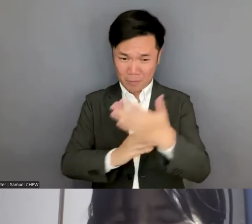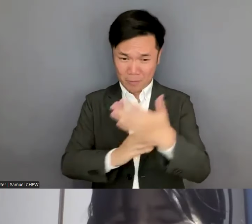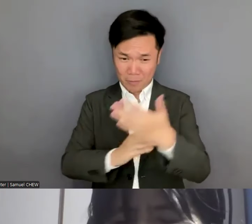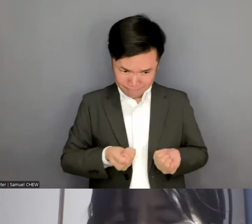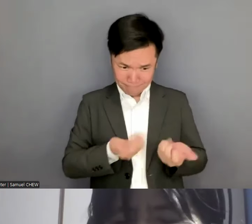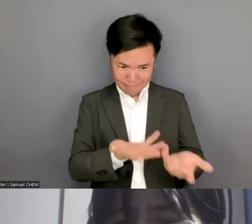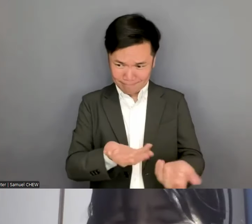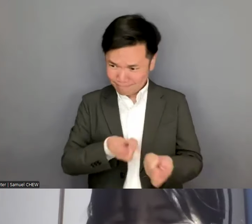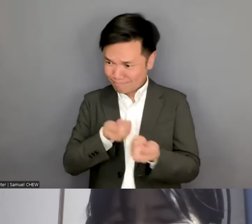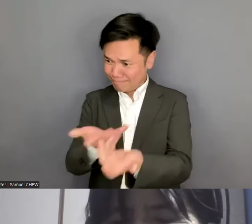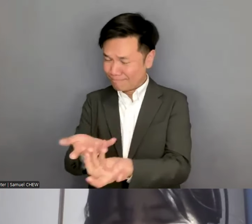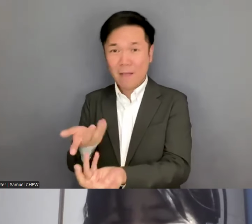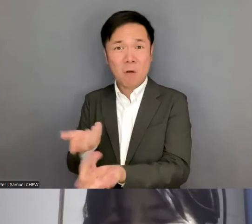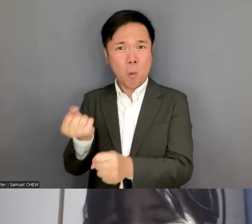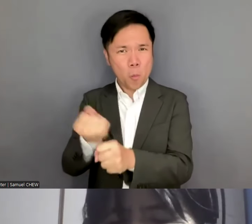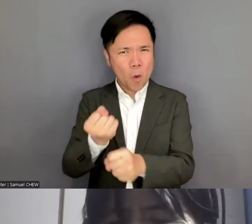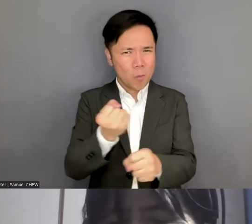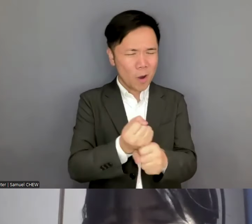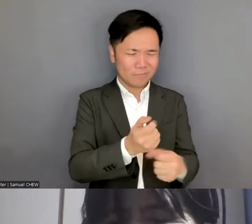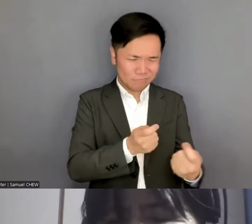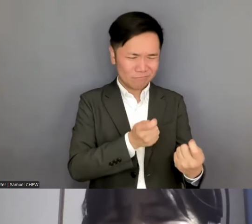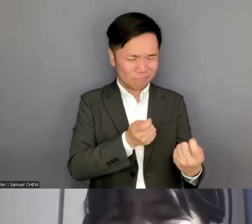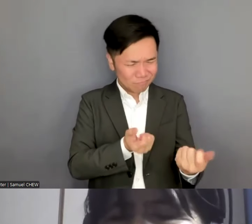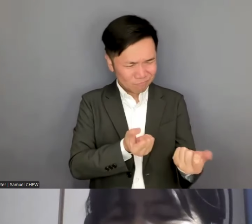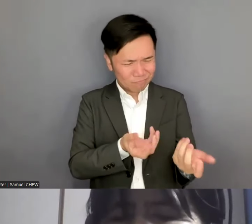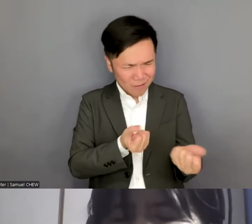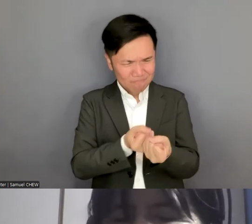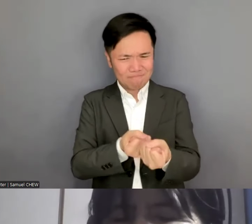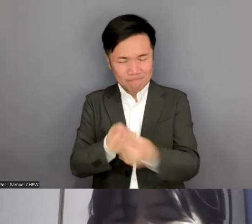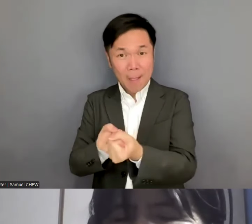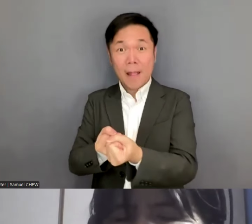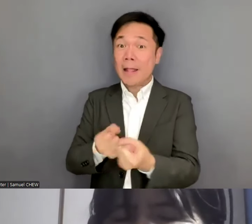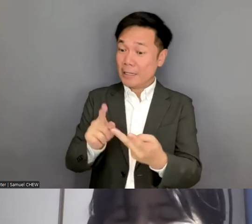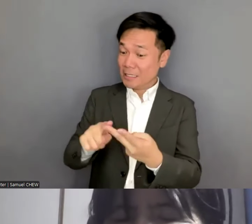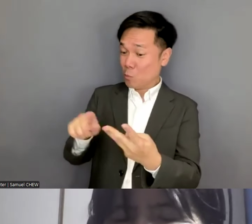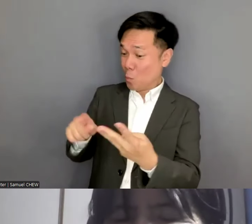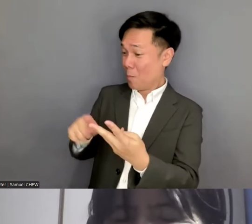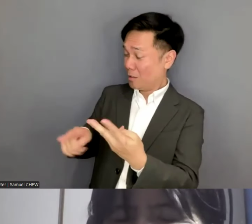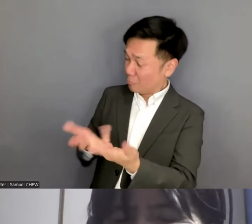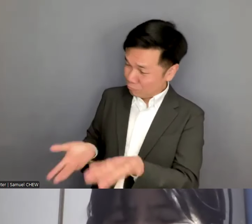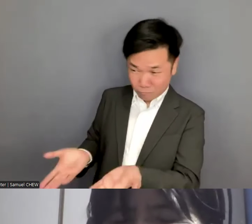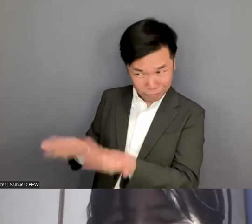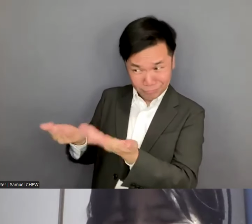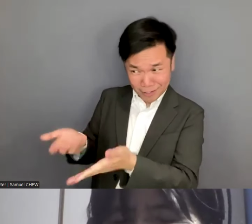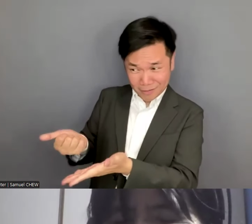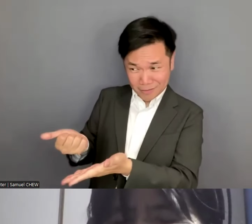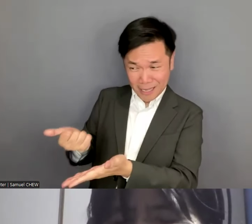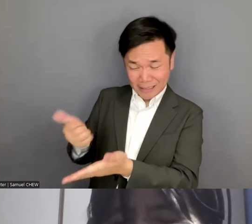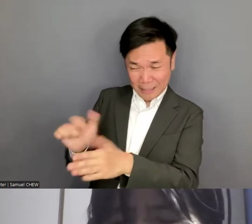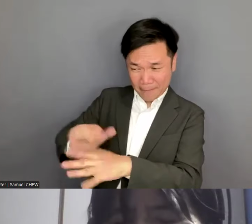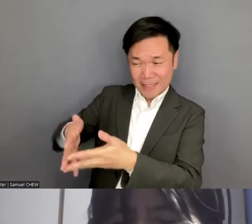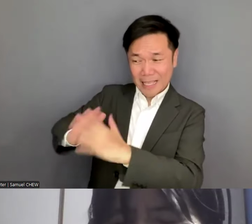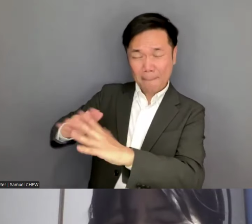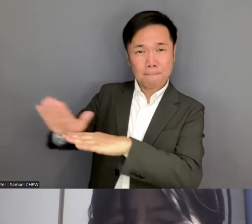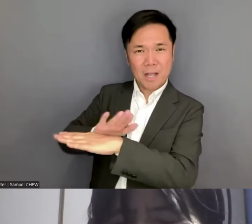and then promoting self-employment entrepreneurship initiative. Another urgent issue that should be addressed